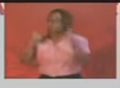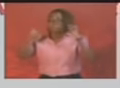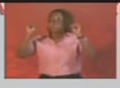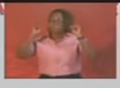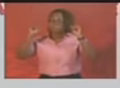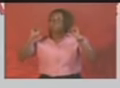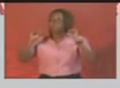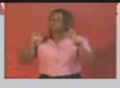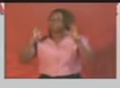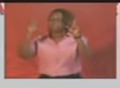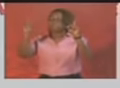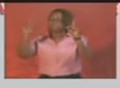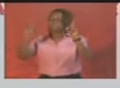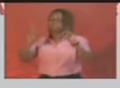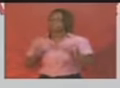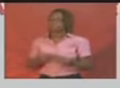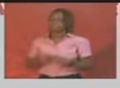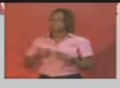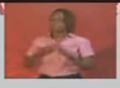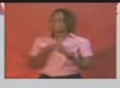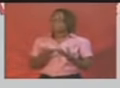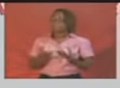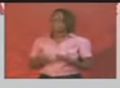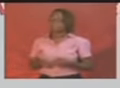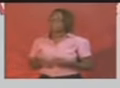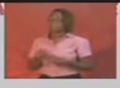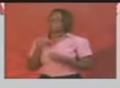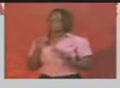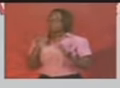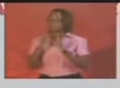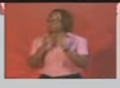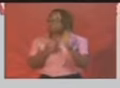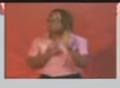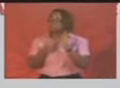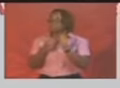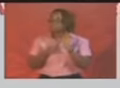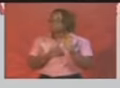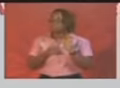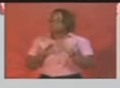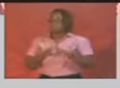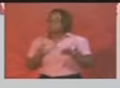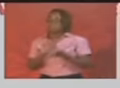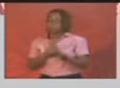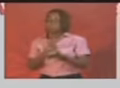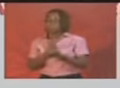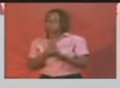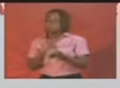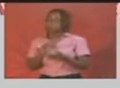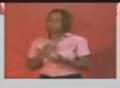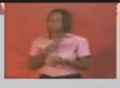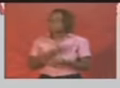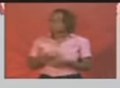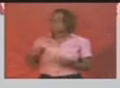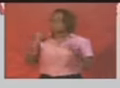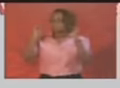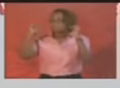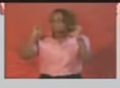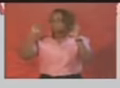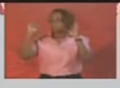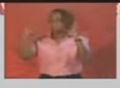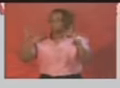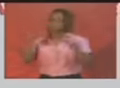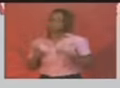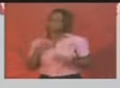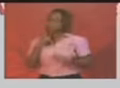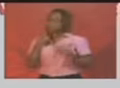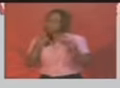out by the Ministry of Education, and they continue to do the monitoring and evaluation exercises along with some oversight from our CMOHs.